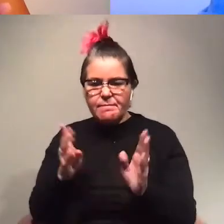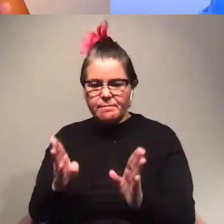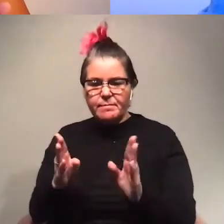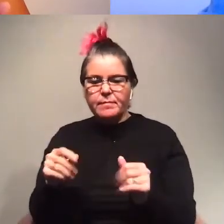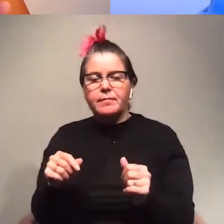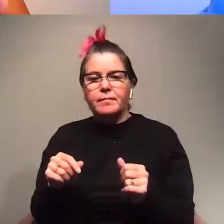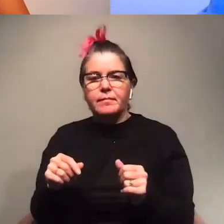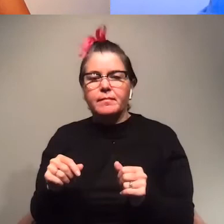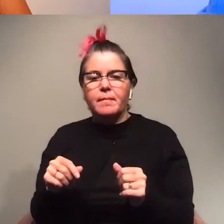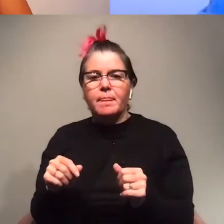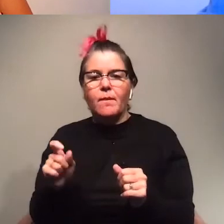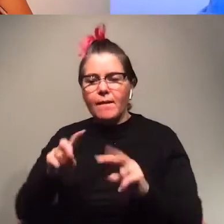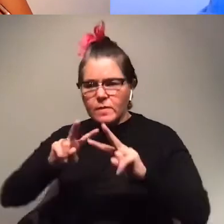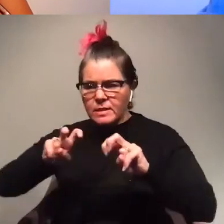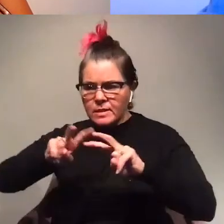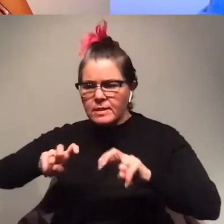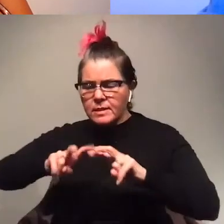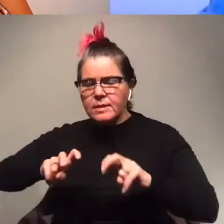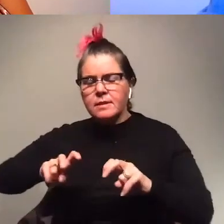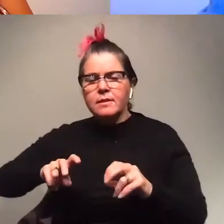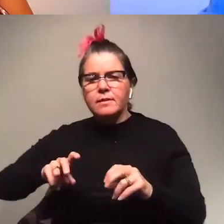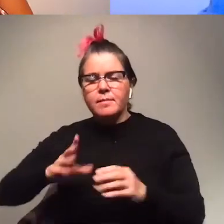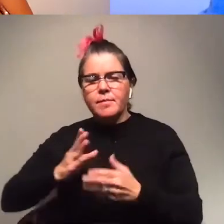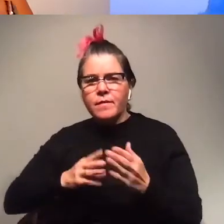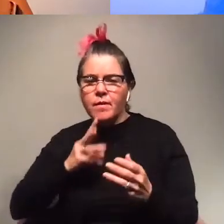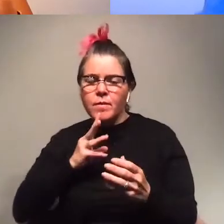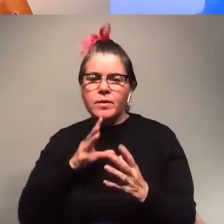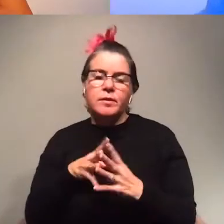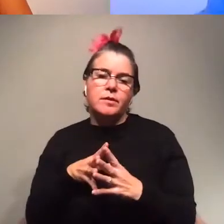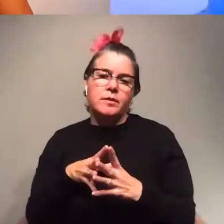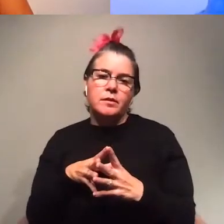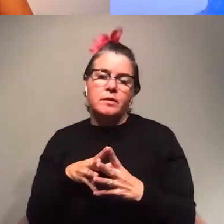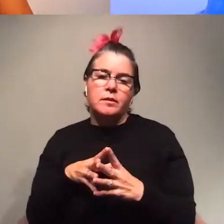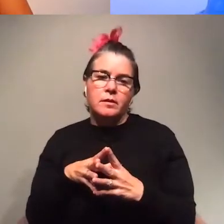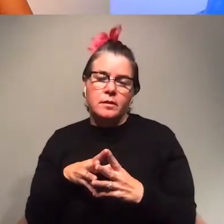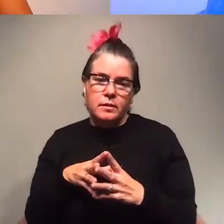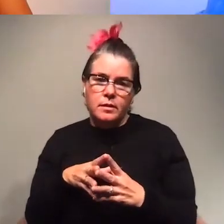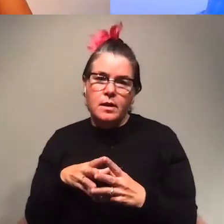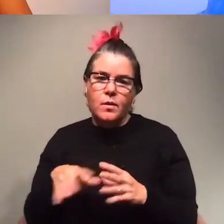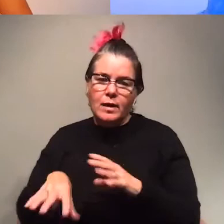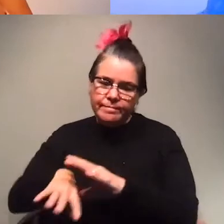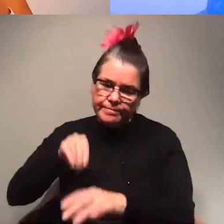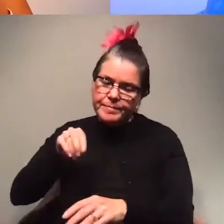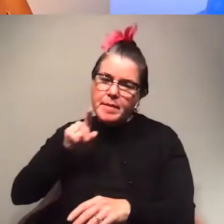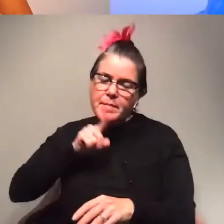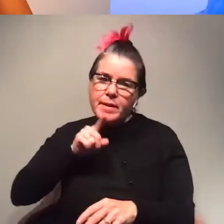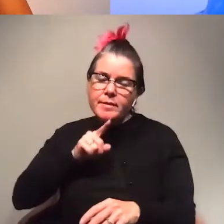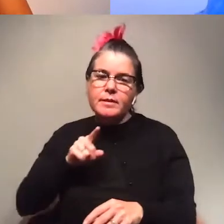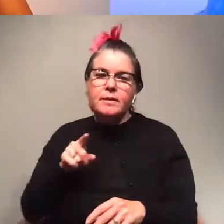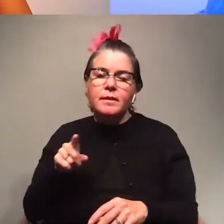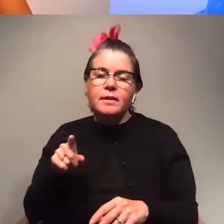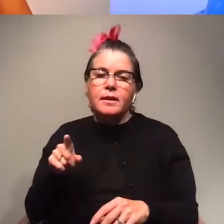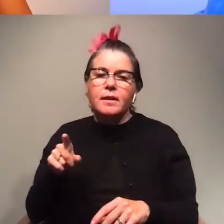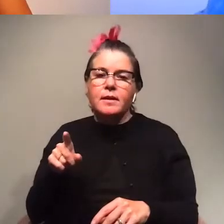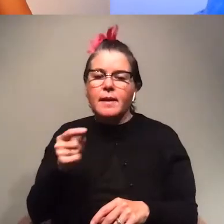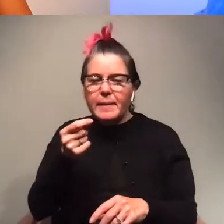water for analysis. I will do extractions of plastic where I take the small